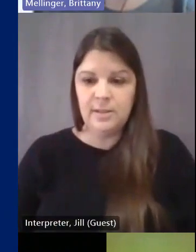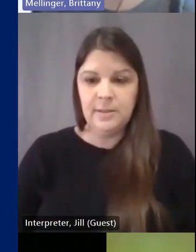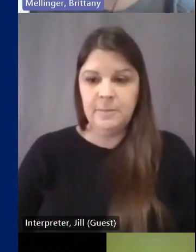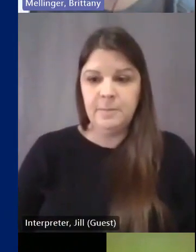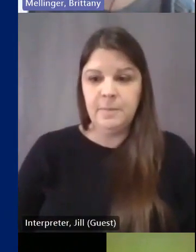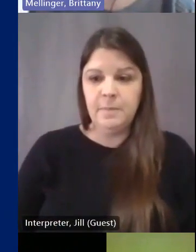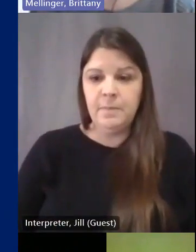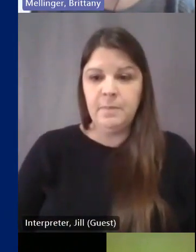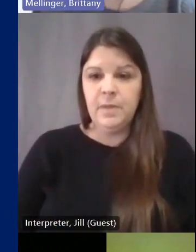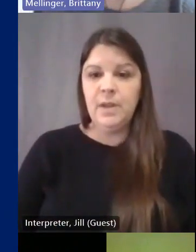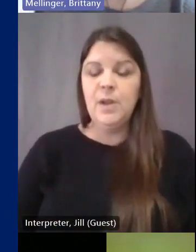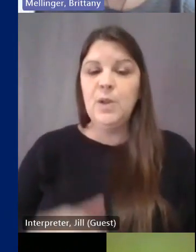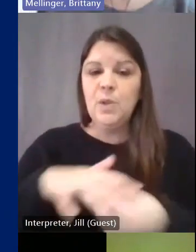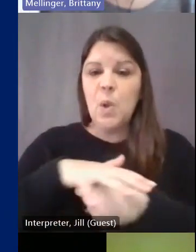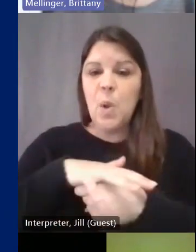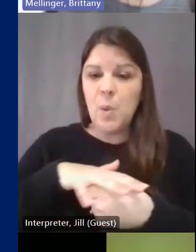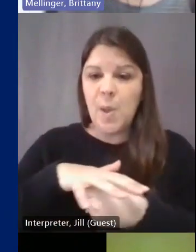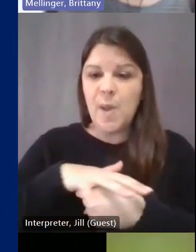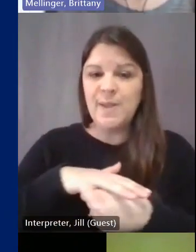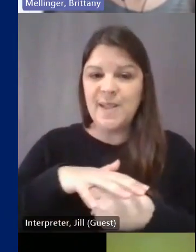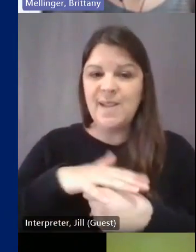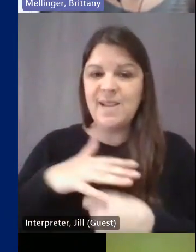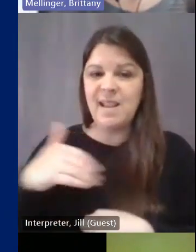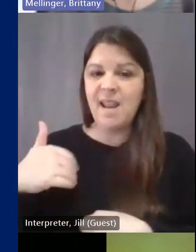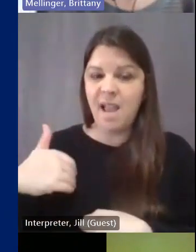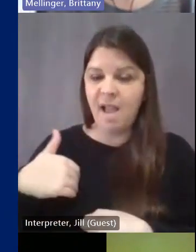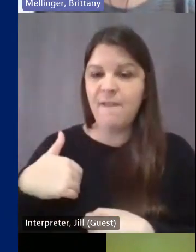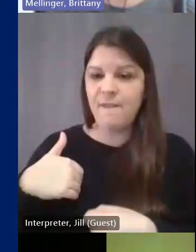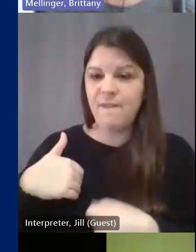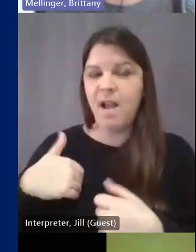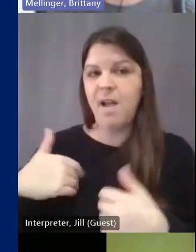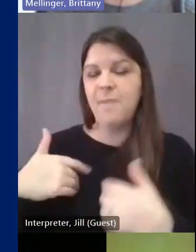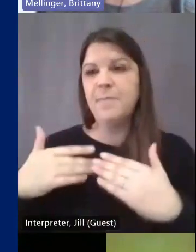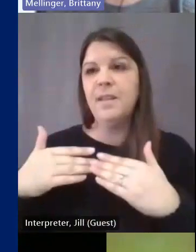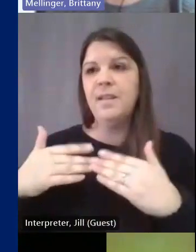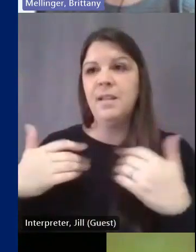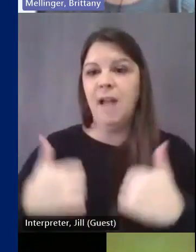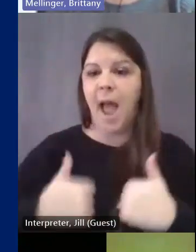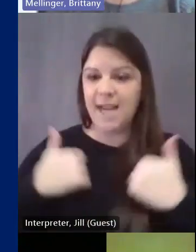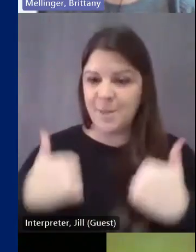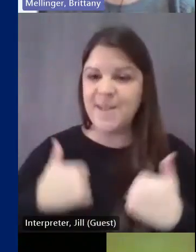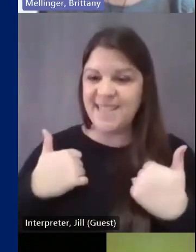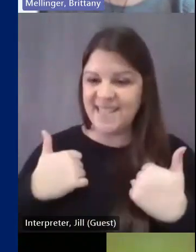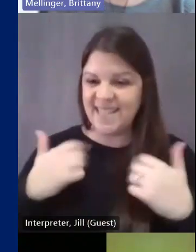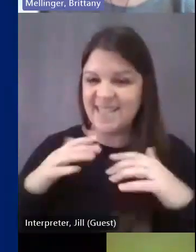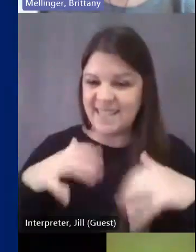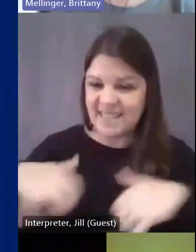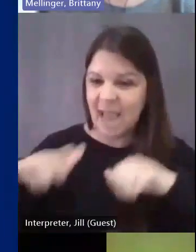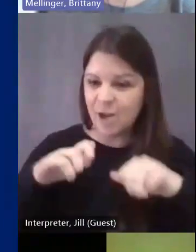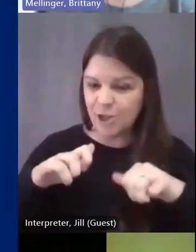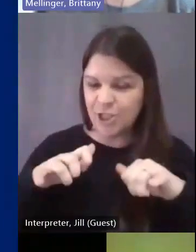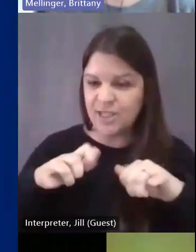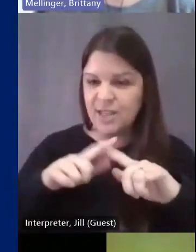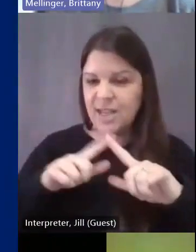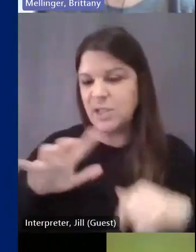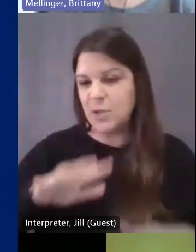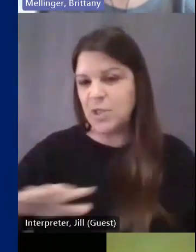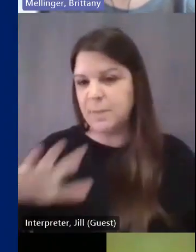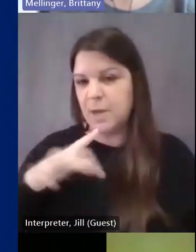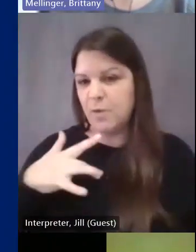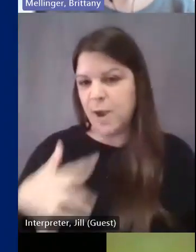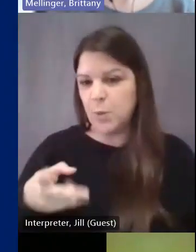course, localities can have occupancy standards, and typically it's somewhere around